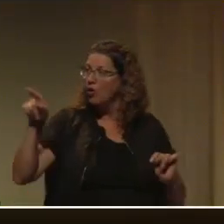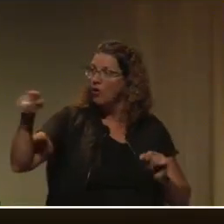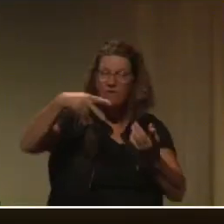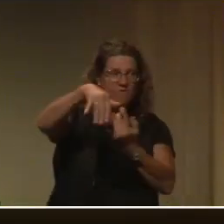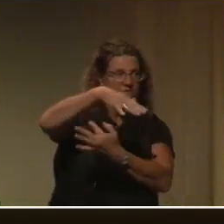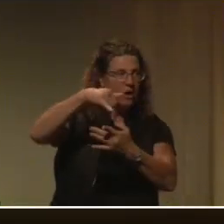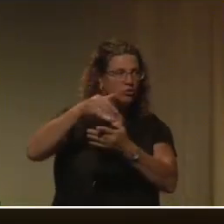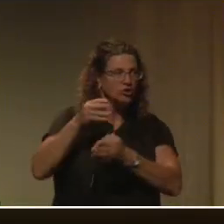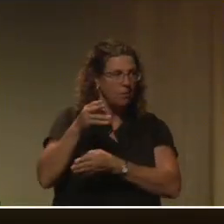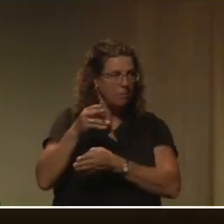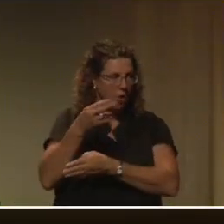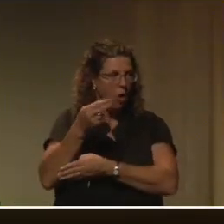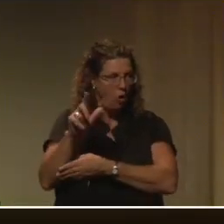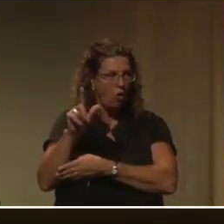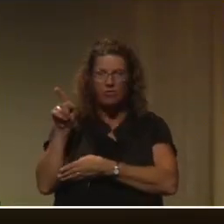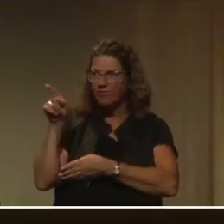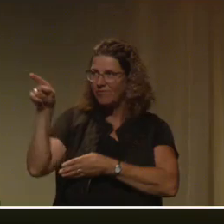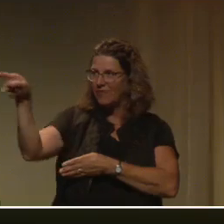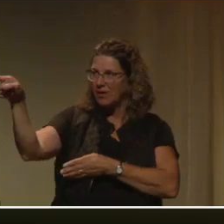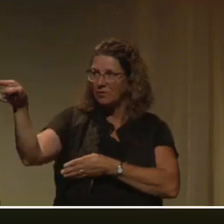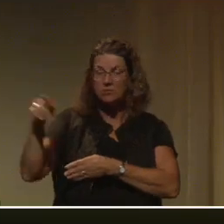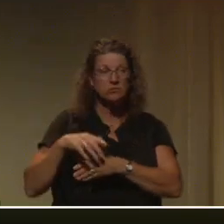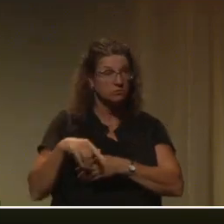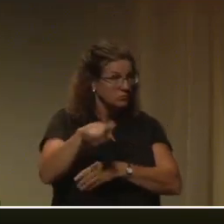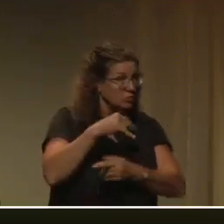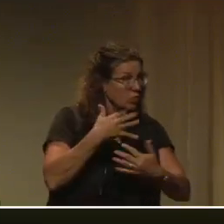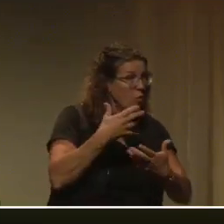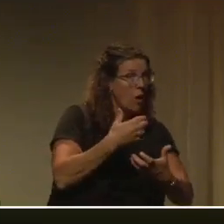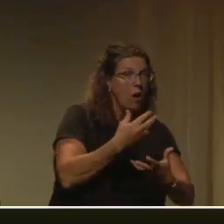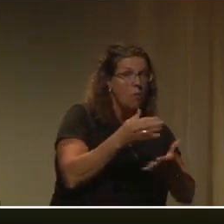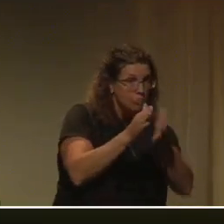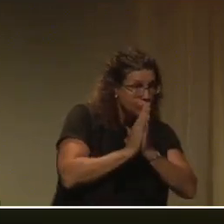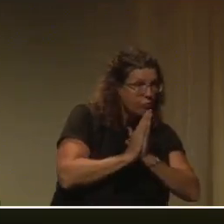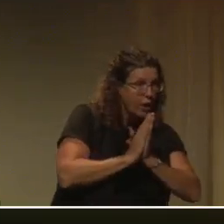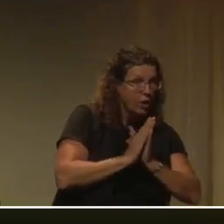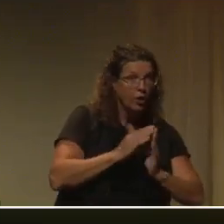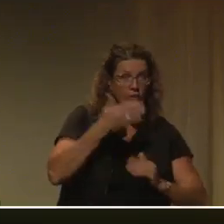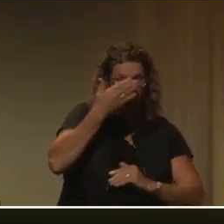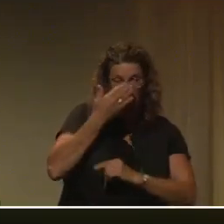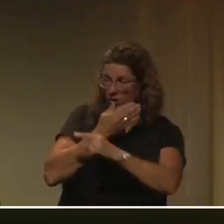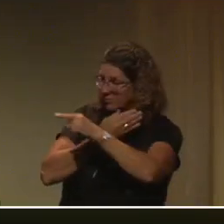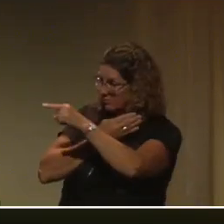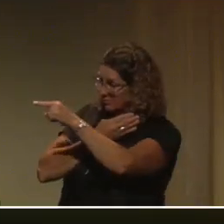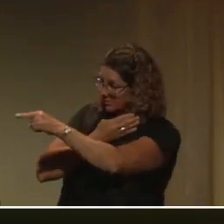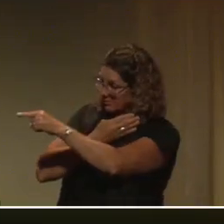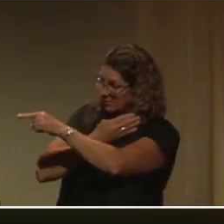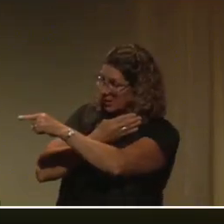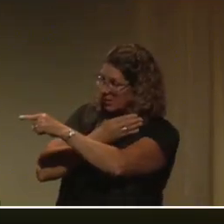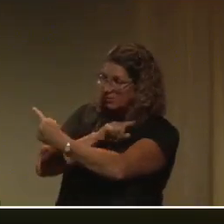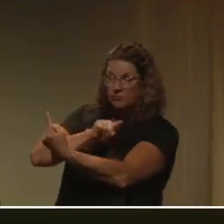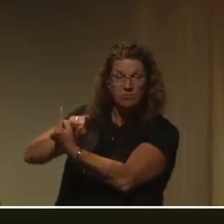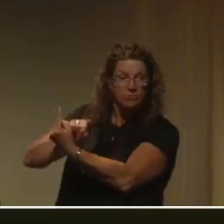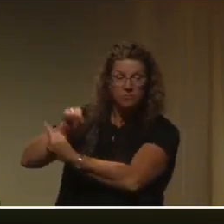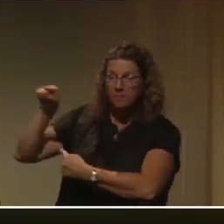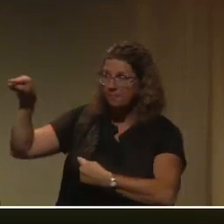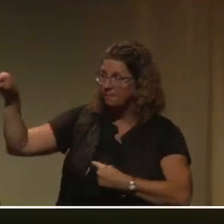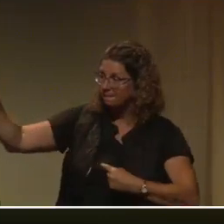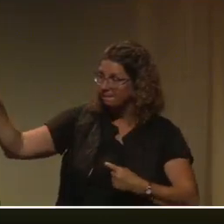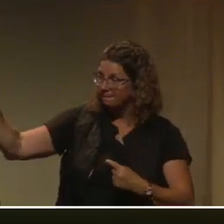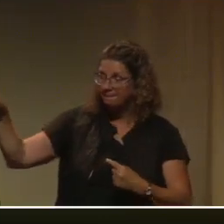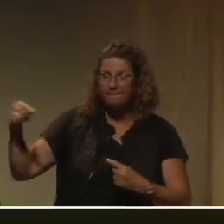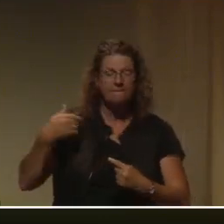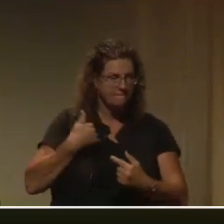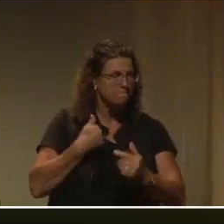way. Prayer for anyone who would like it is right here at the bottom of the flap, on the floor below the